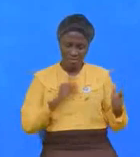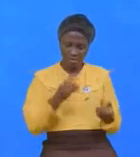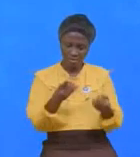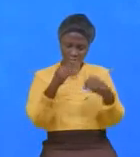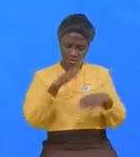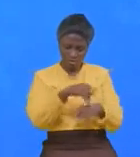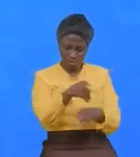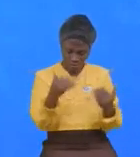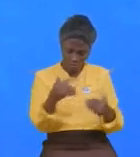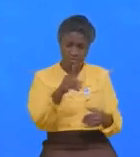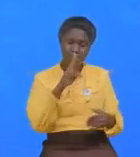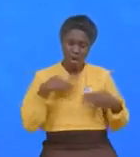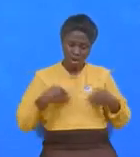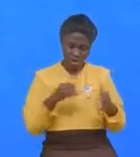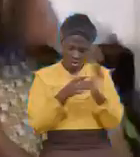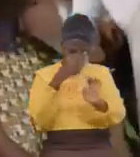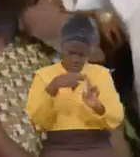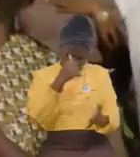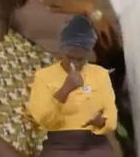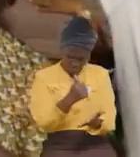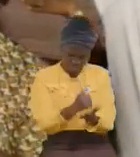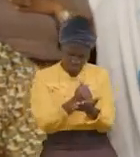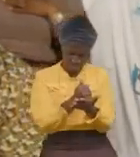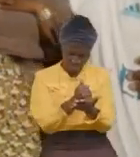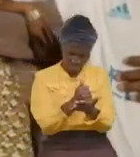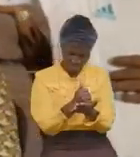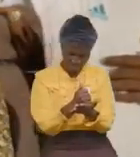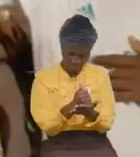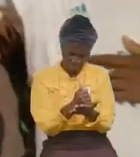are healed in Jesus' name.